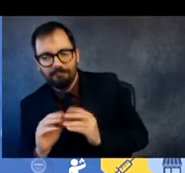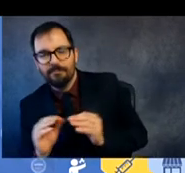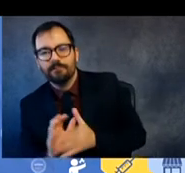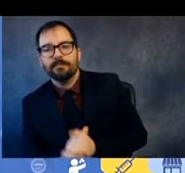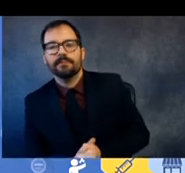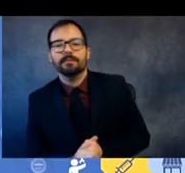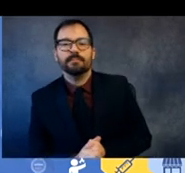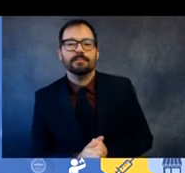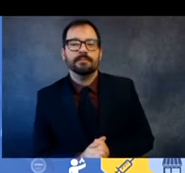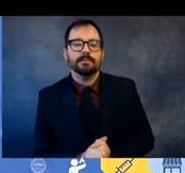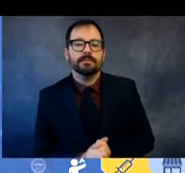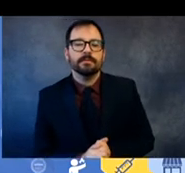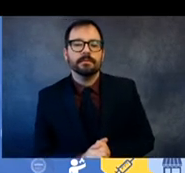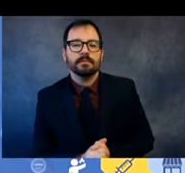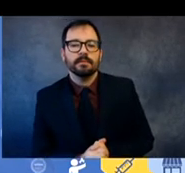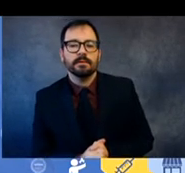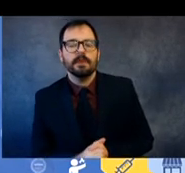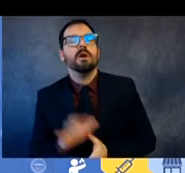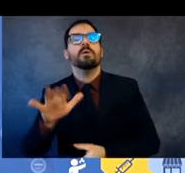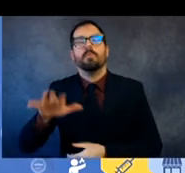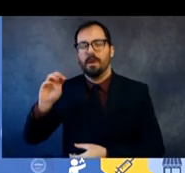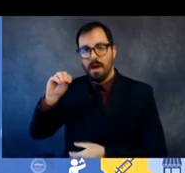talk about opposing these cuts for the